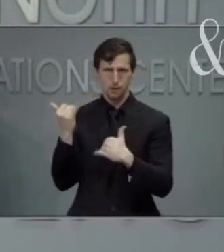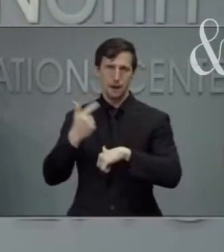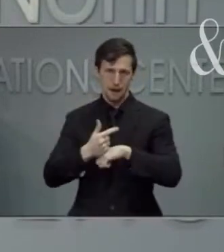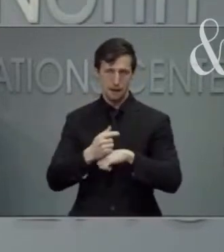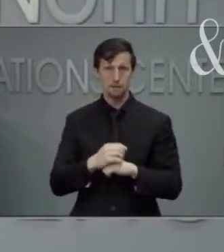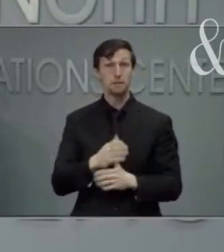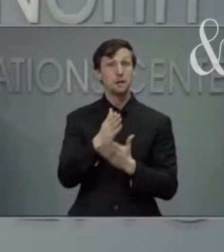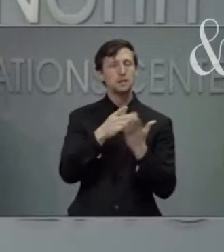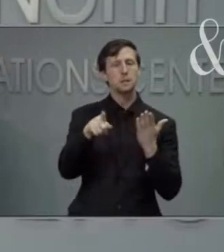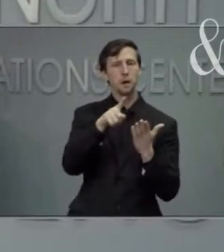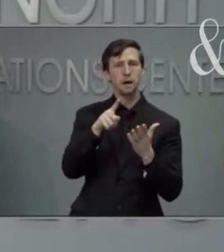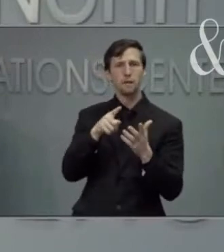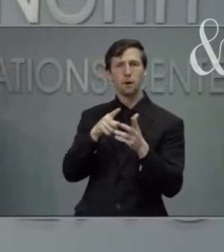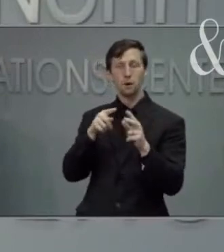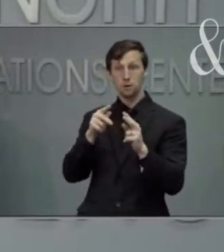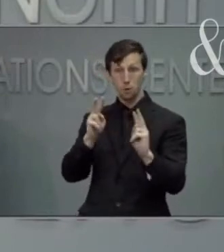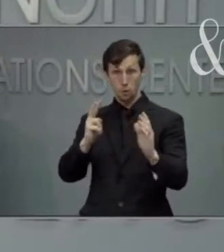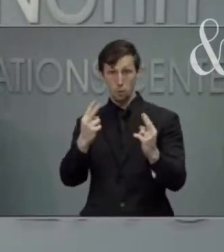go to